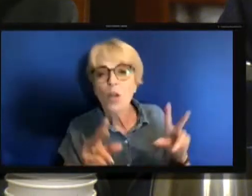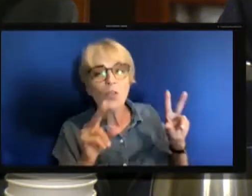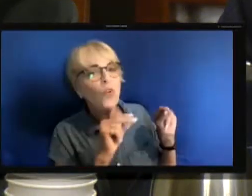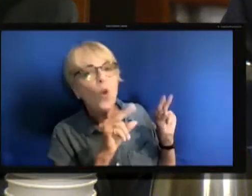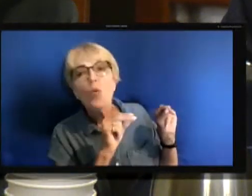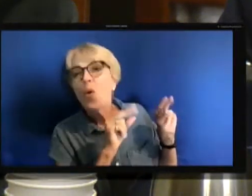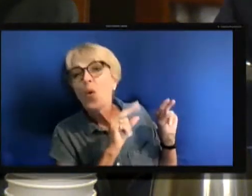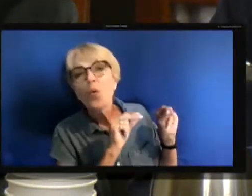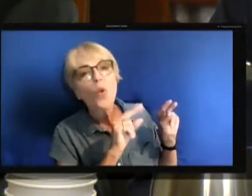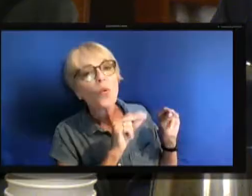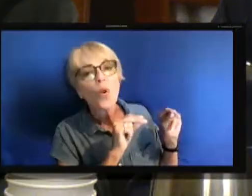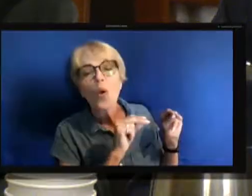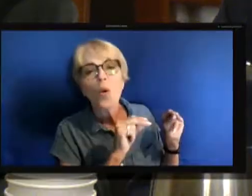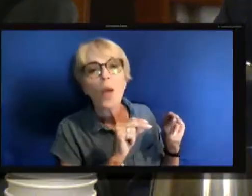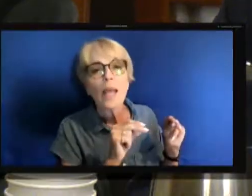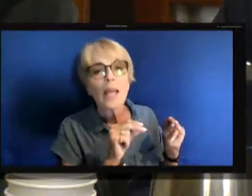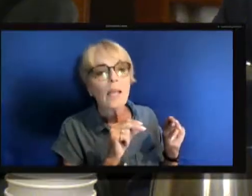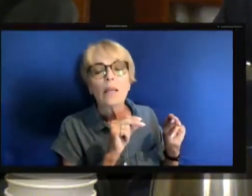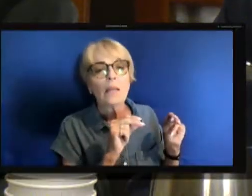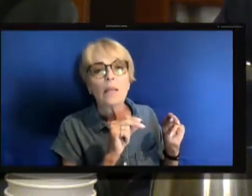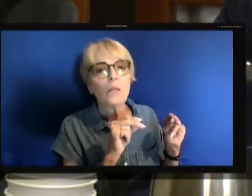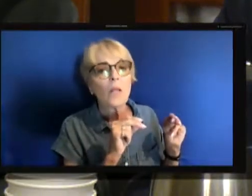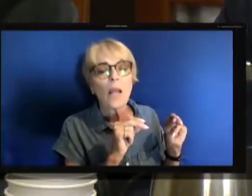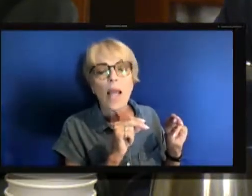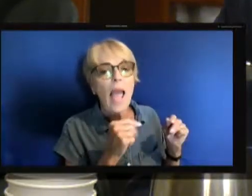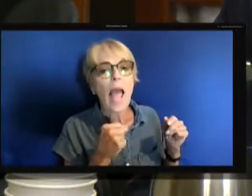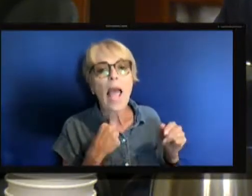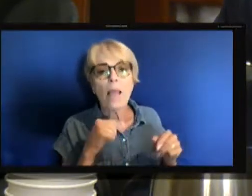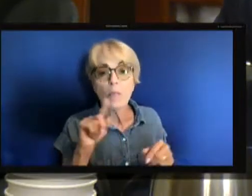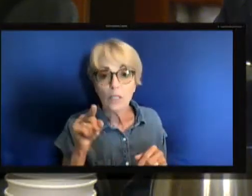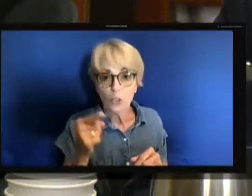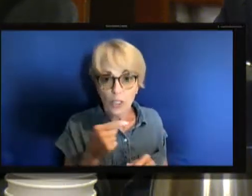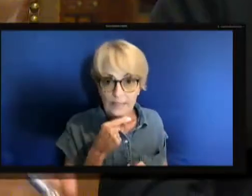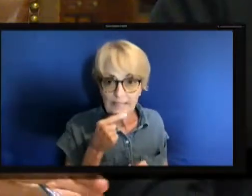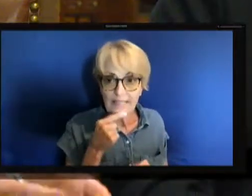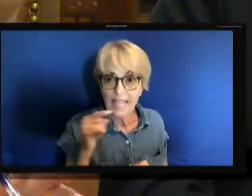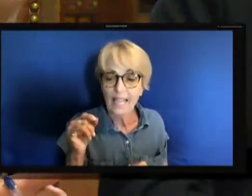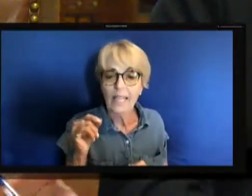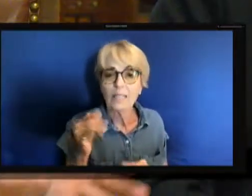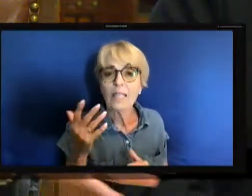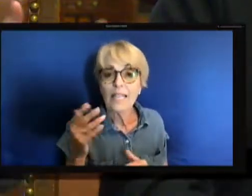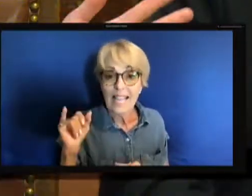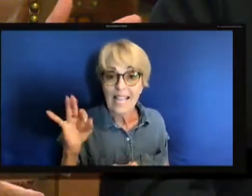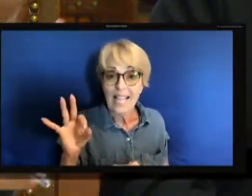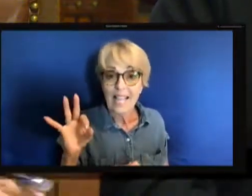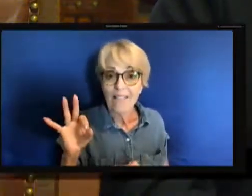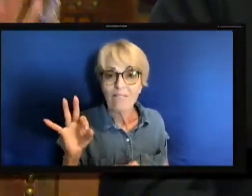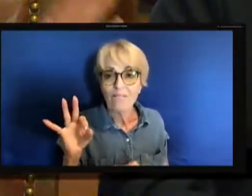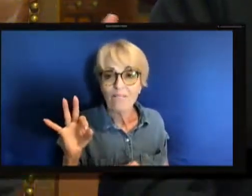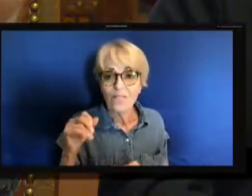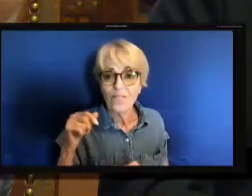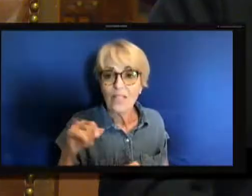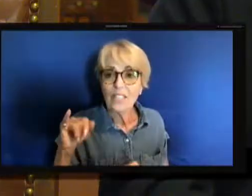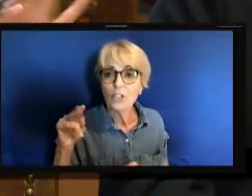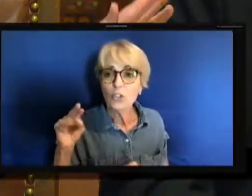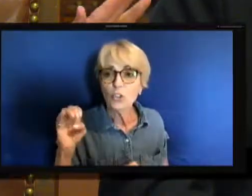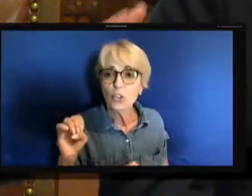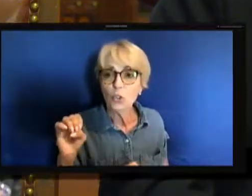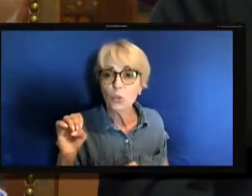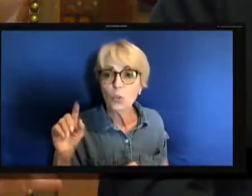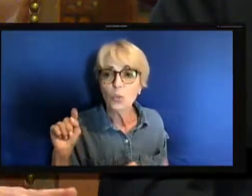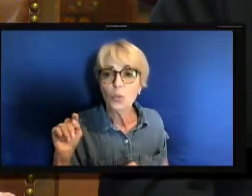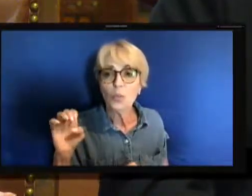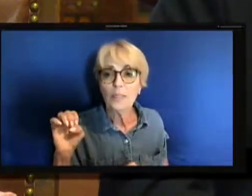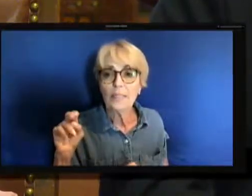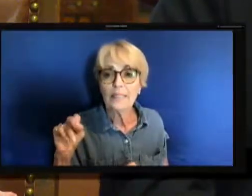I'm just saying I'm just saying that if this, for this Juneteenth stuff, which is, we've relayed